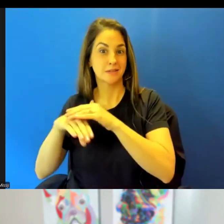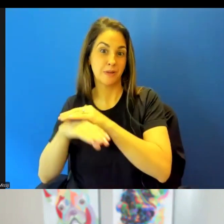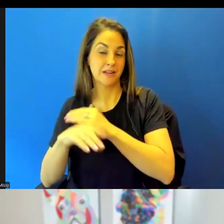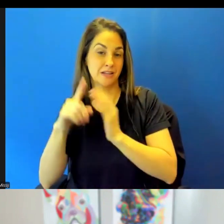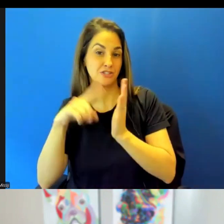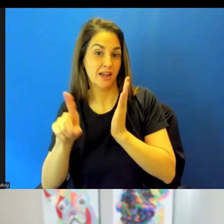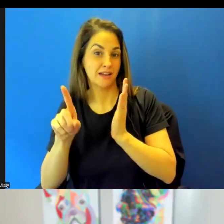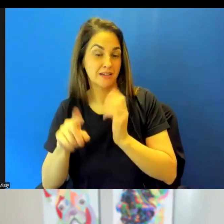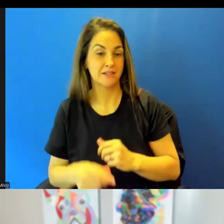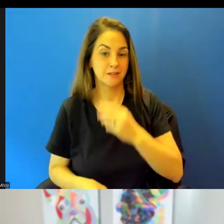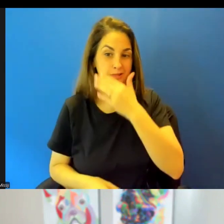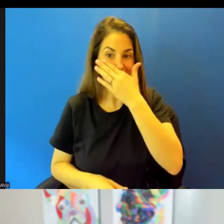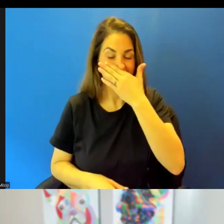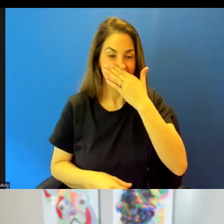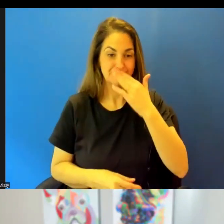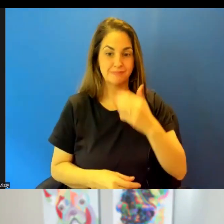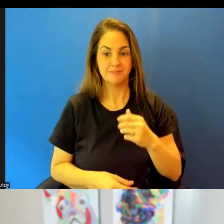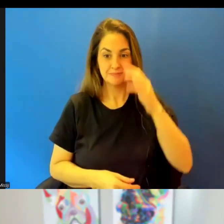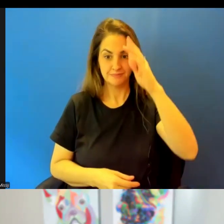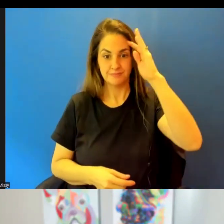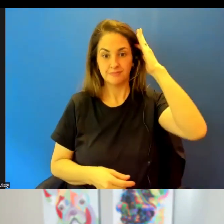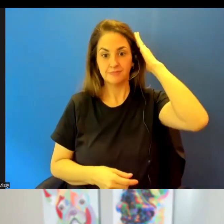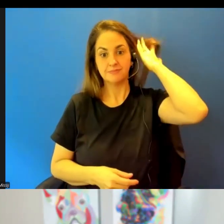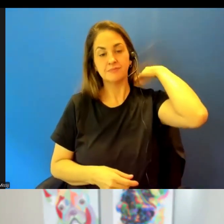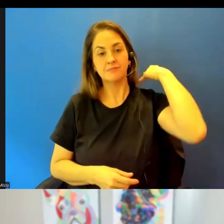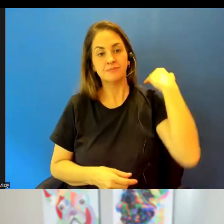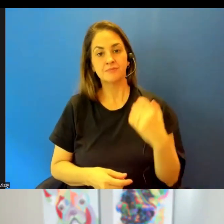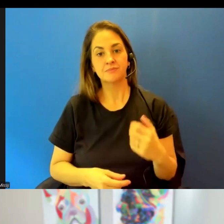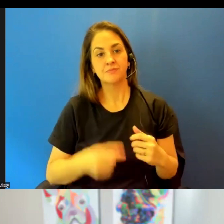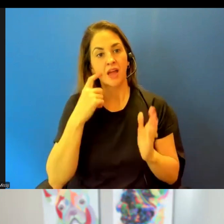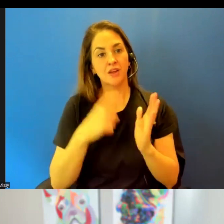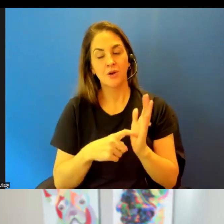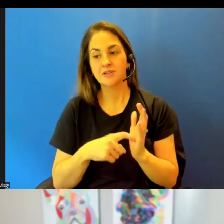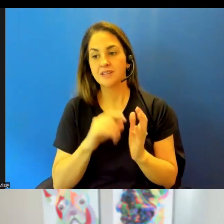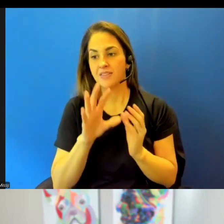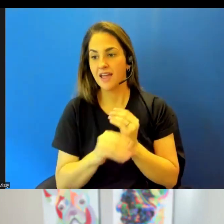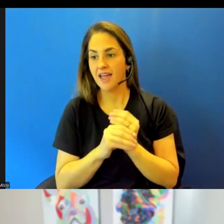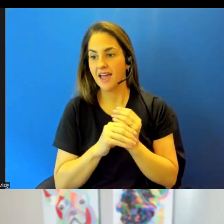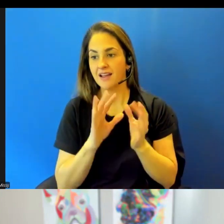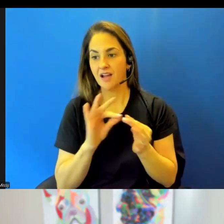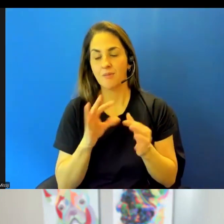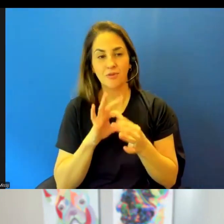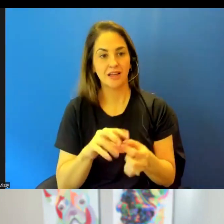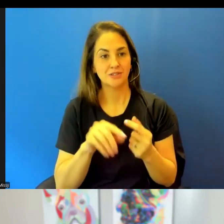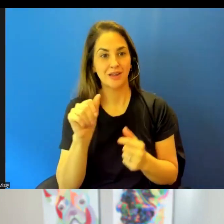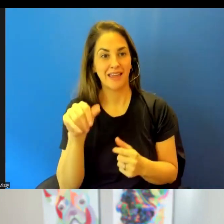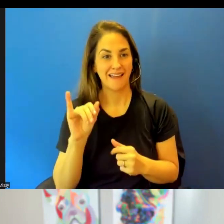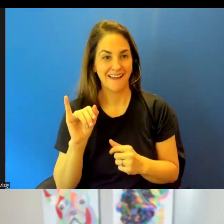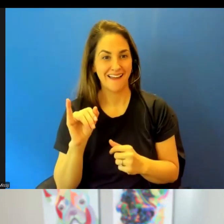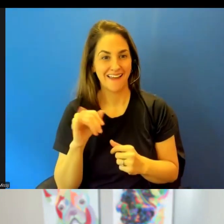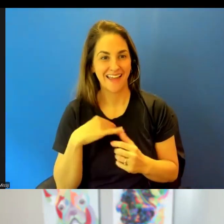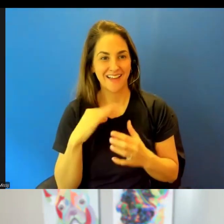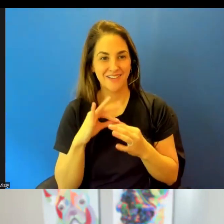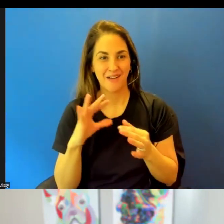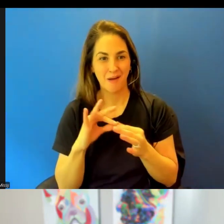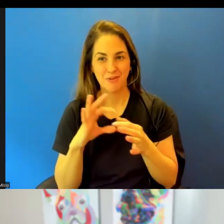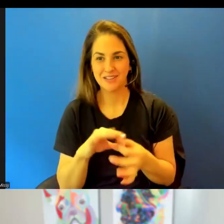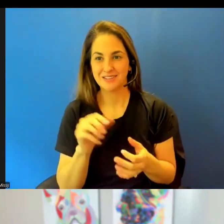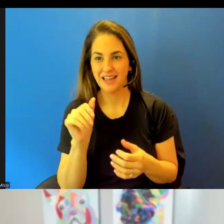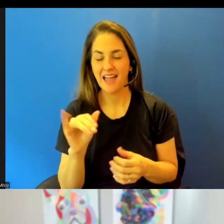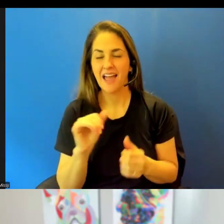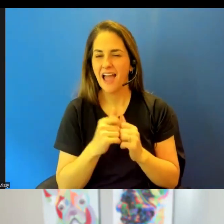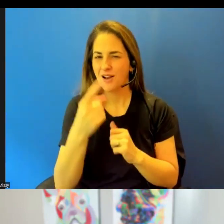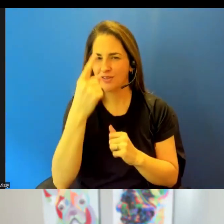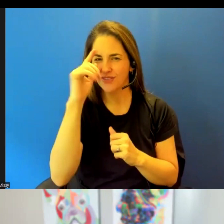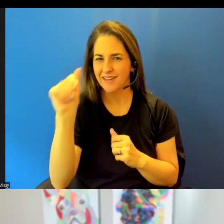So I noticed that actually spurred a comment about AI, and we do have a question about AI, which is, how do you think